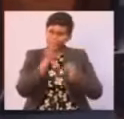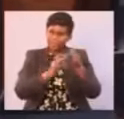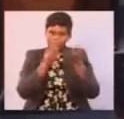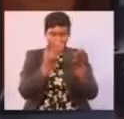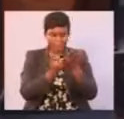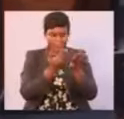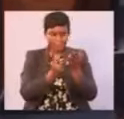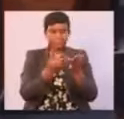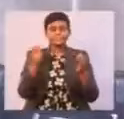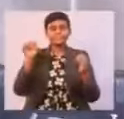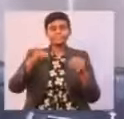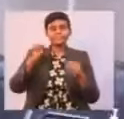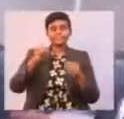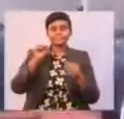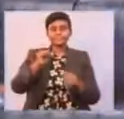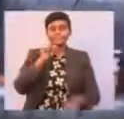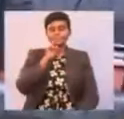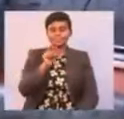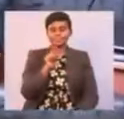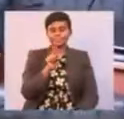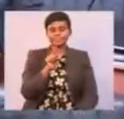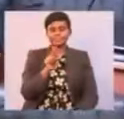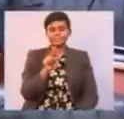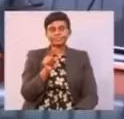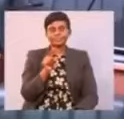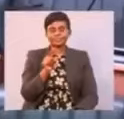that it was